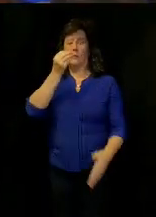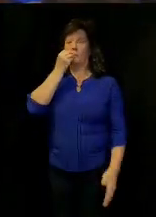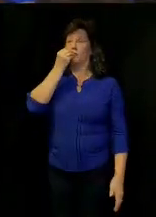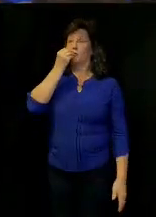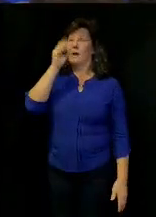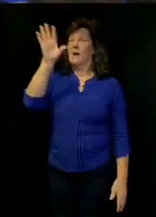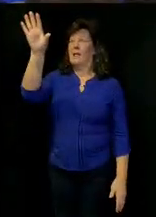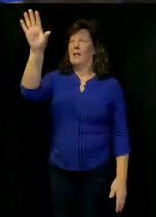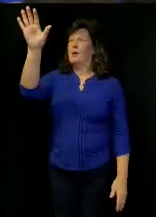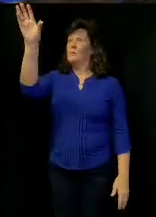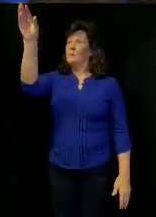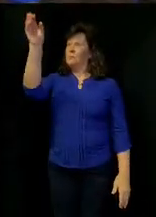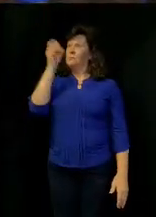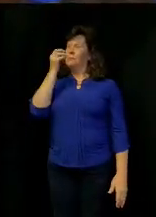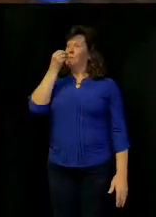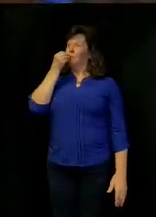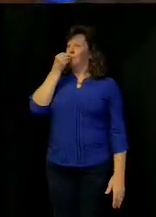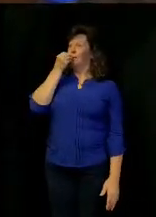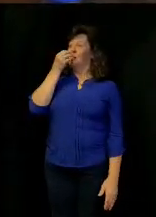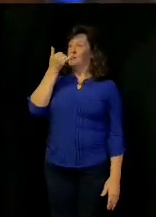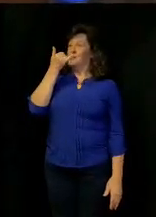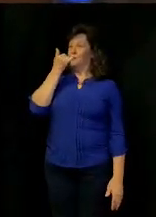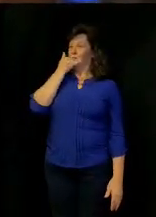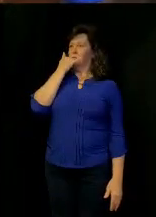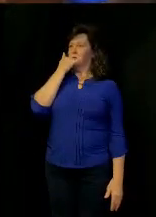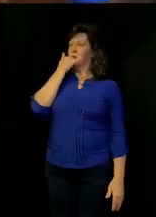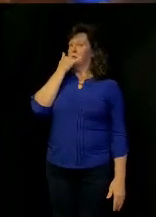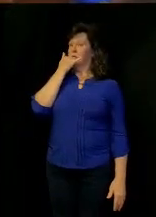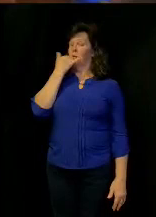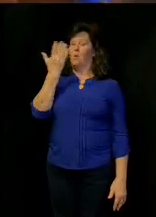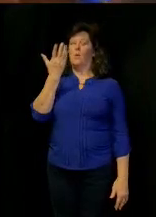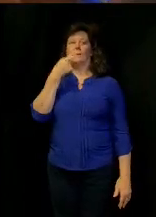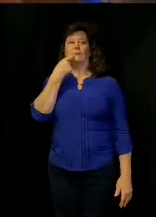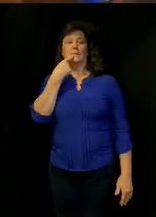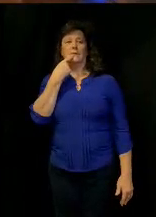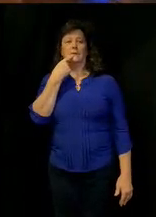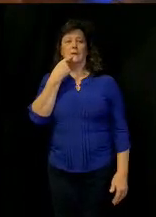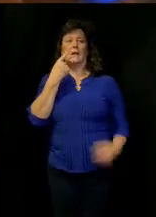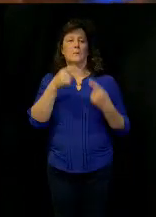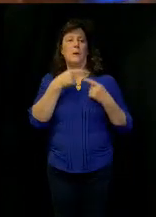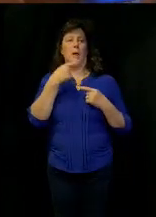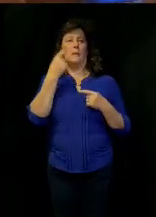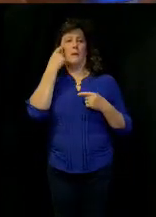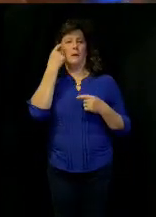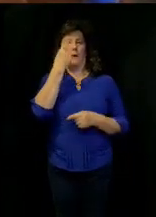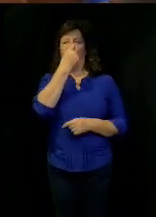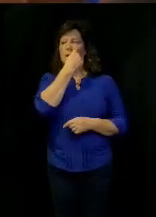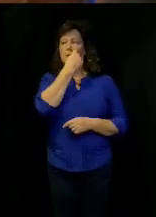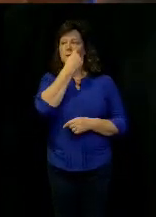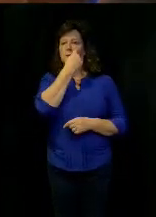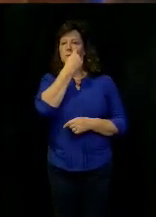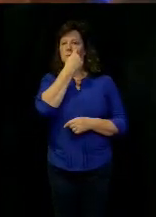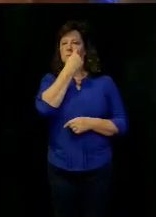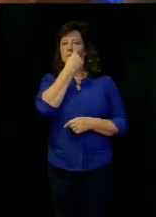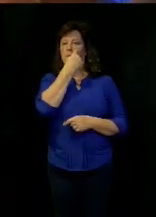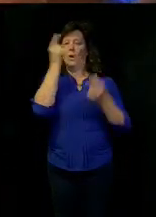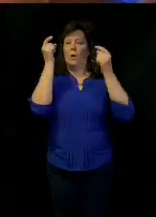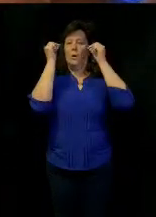wrong tree. Remember? What did it say about their eyes? Their eyes were